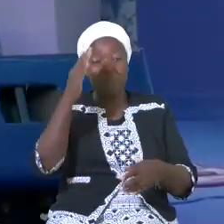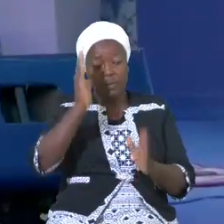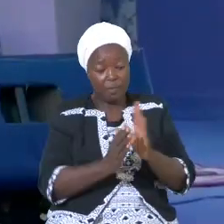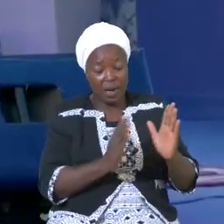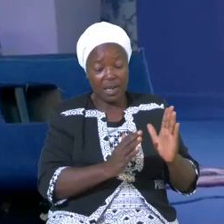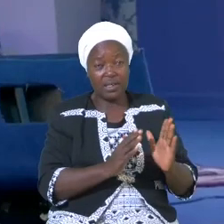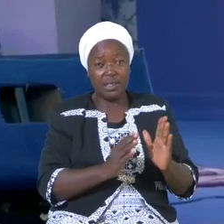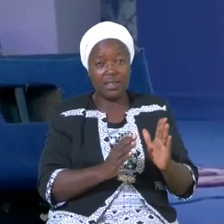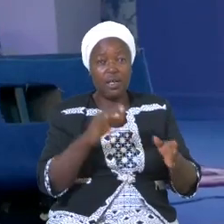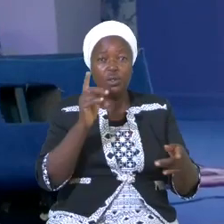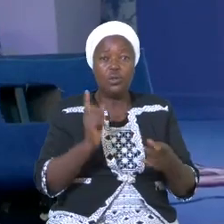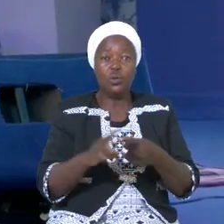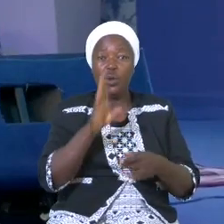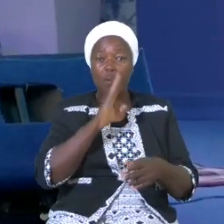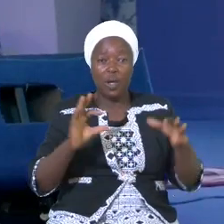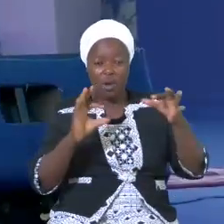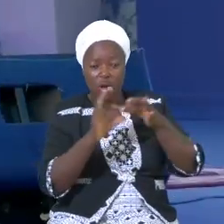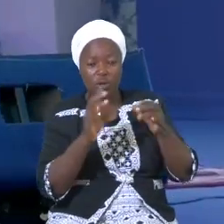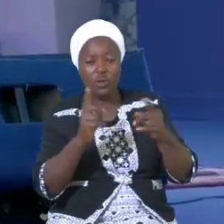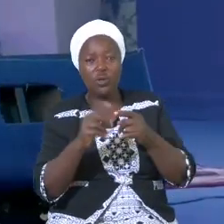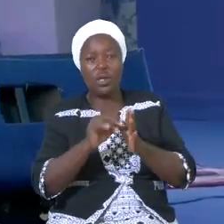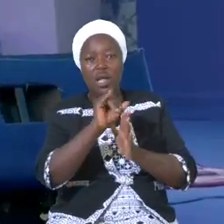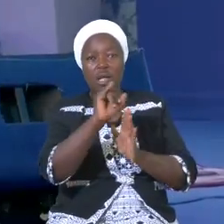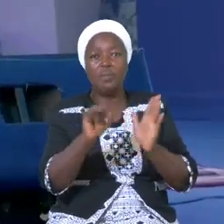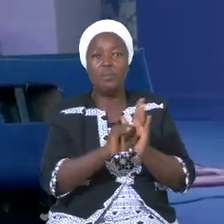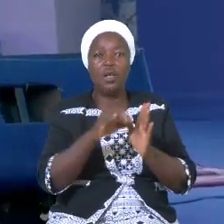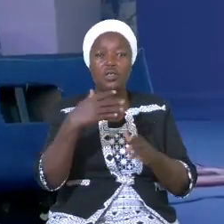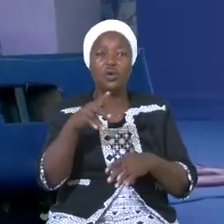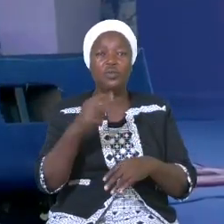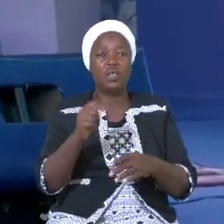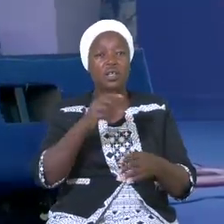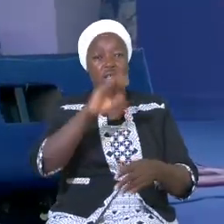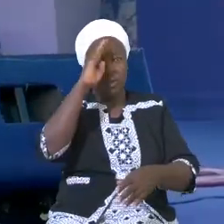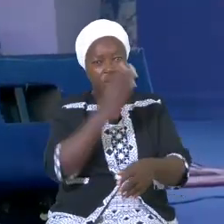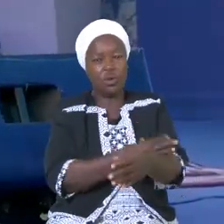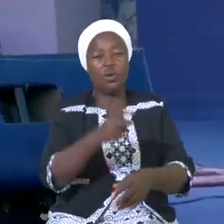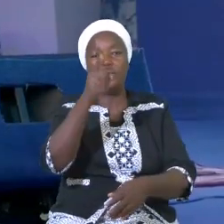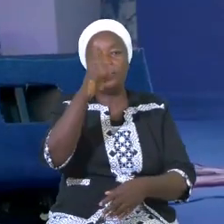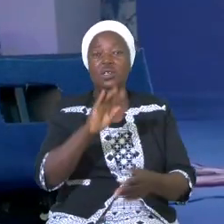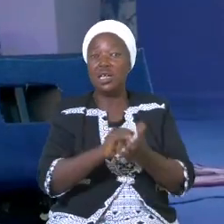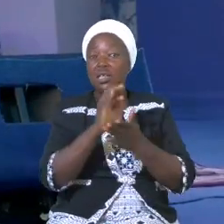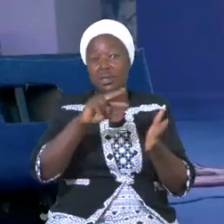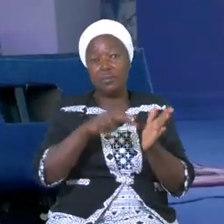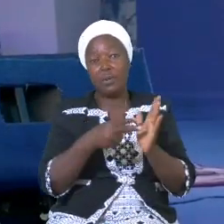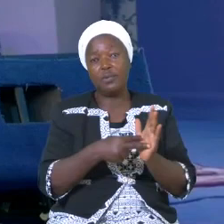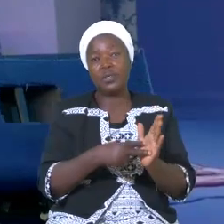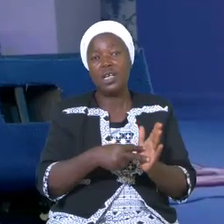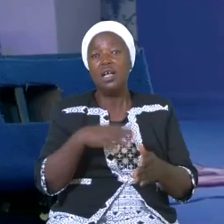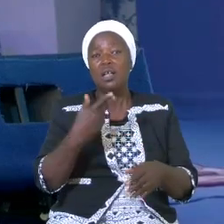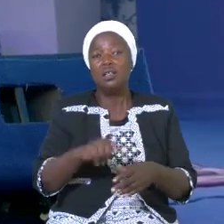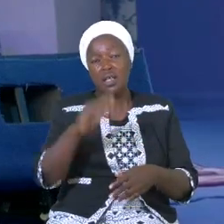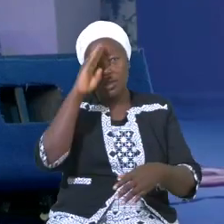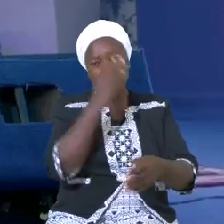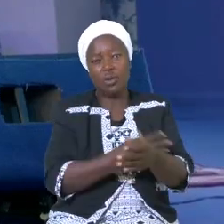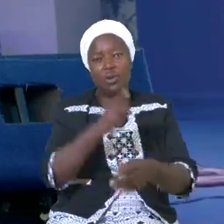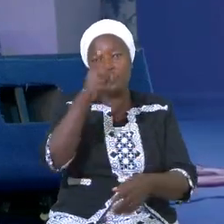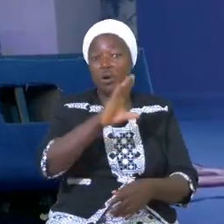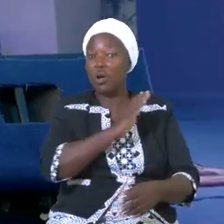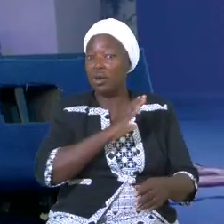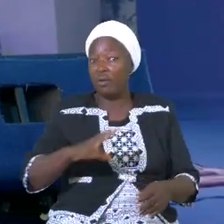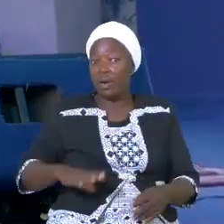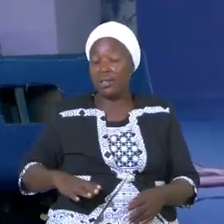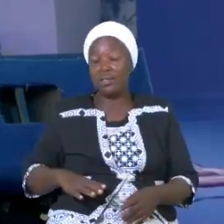conformed to the image of the son of god that's the purpose the son of god christ